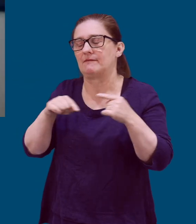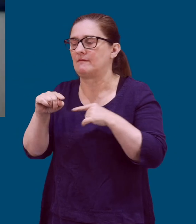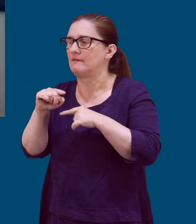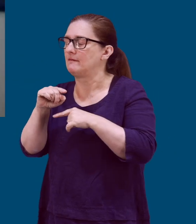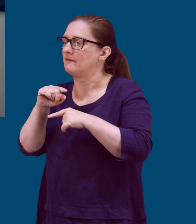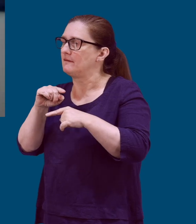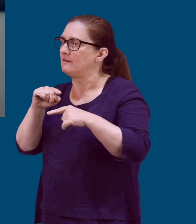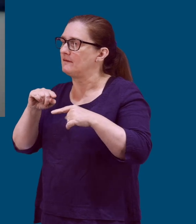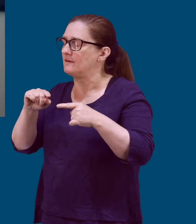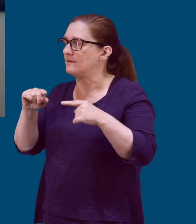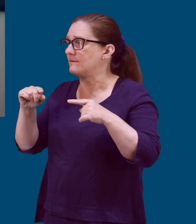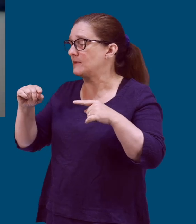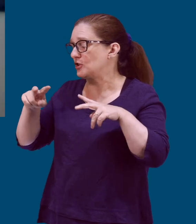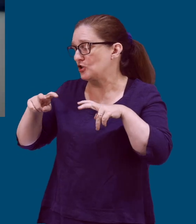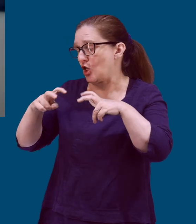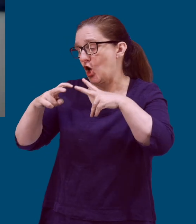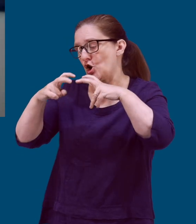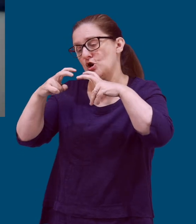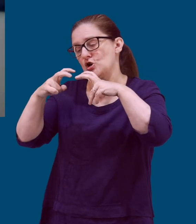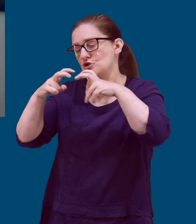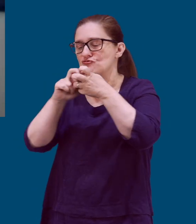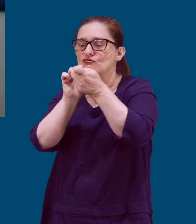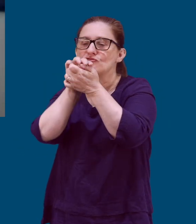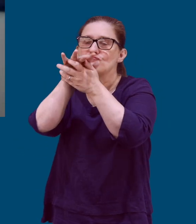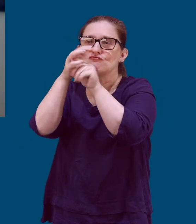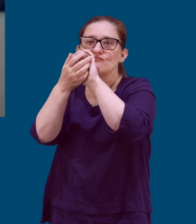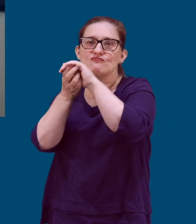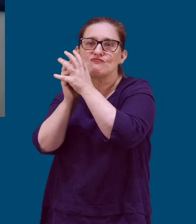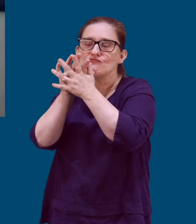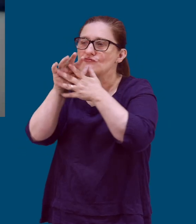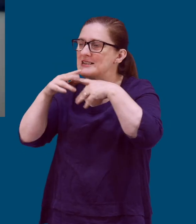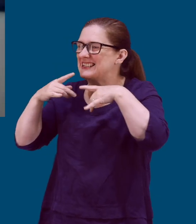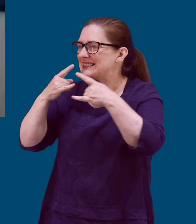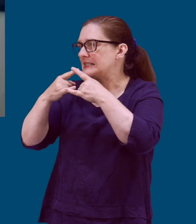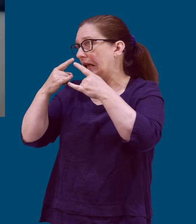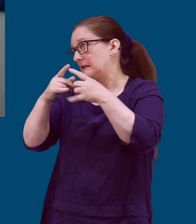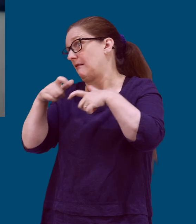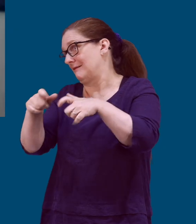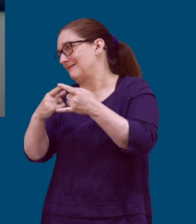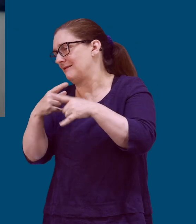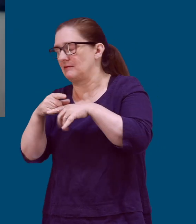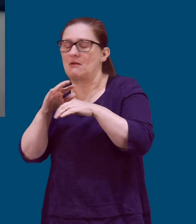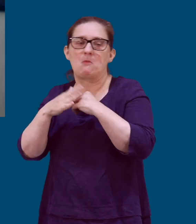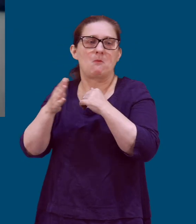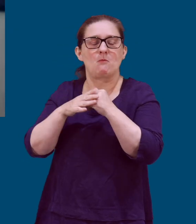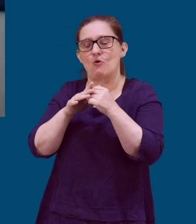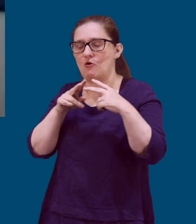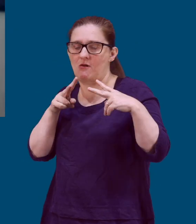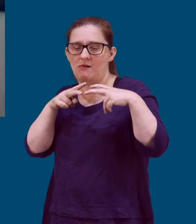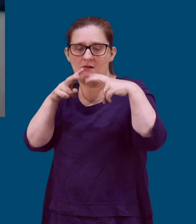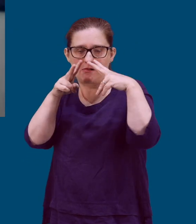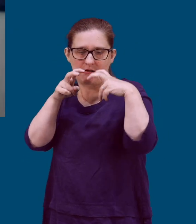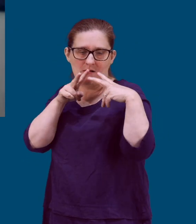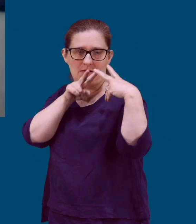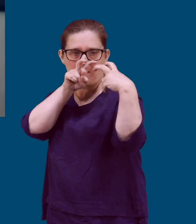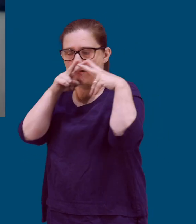Slug sex is still sex, but there's more of it. In a slug god world, everyone is doing more foreplay. We